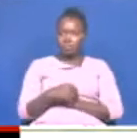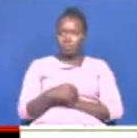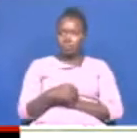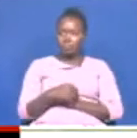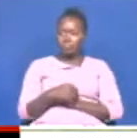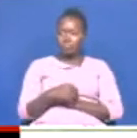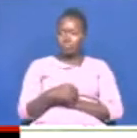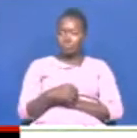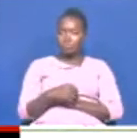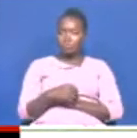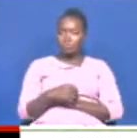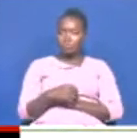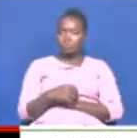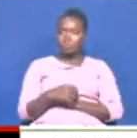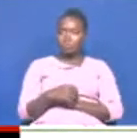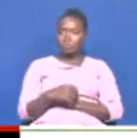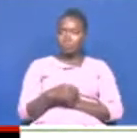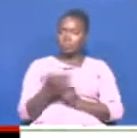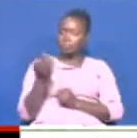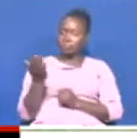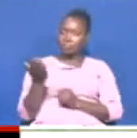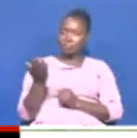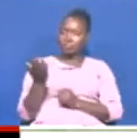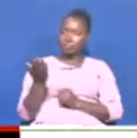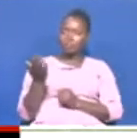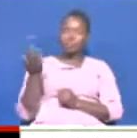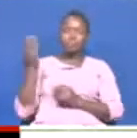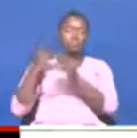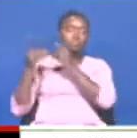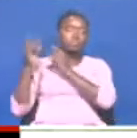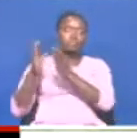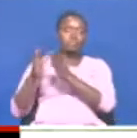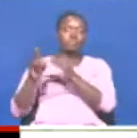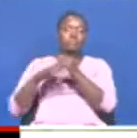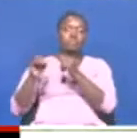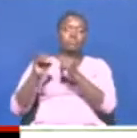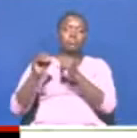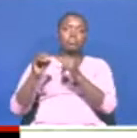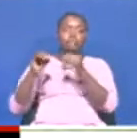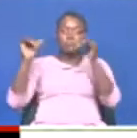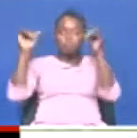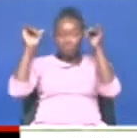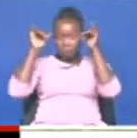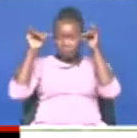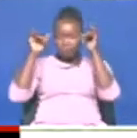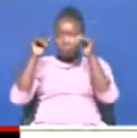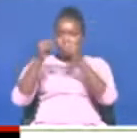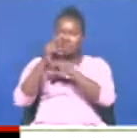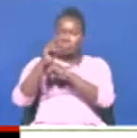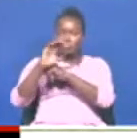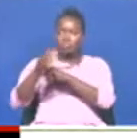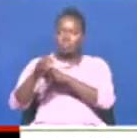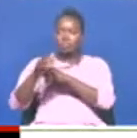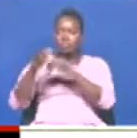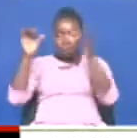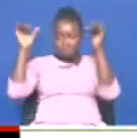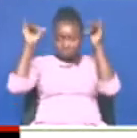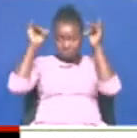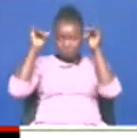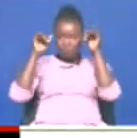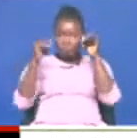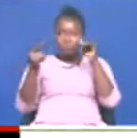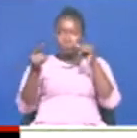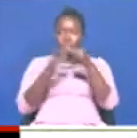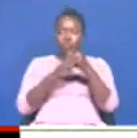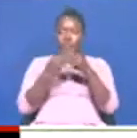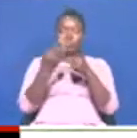The Sahiwal cattle in Kenya are descendants of some 60 bulls and 12 cows imported between 1939 and